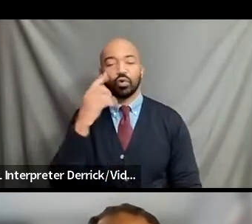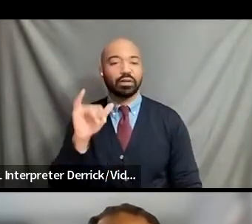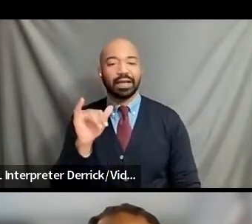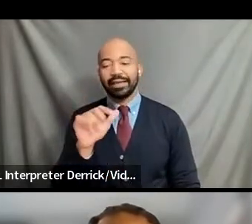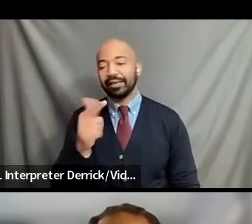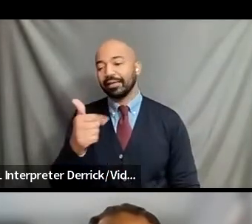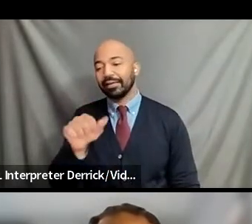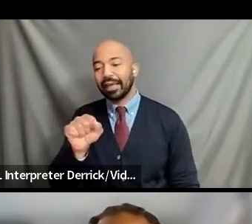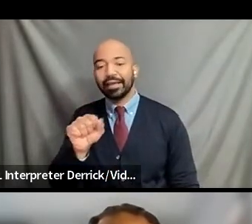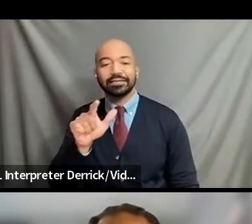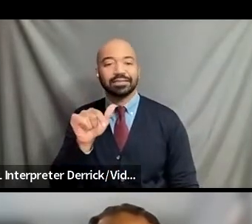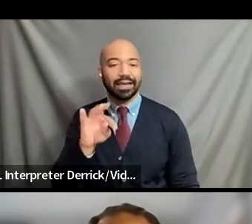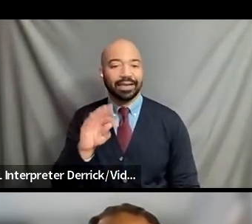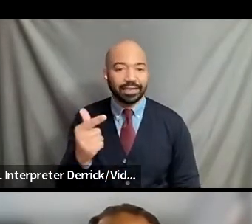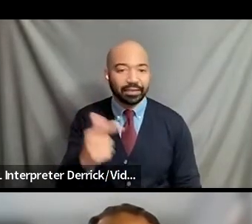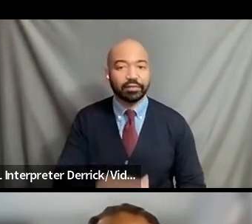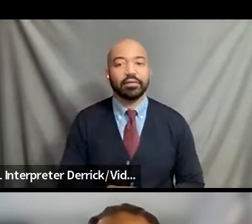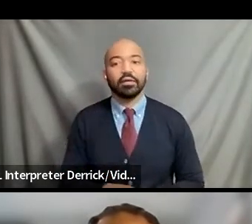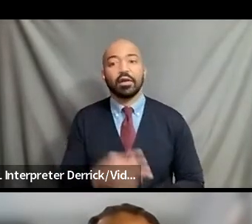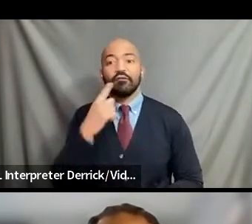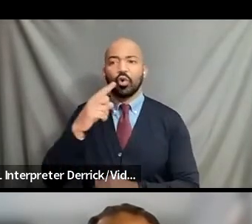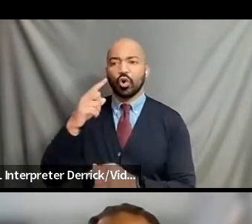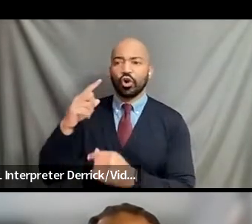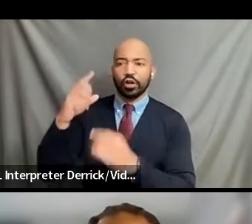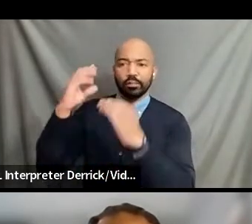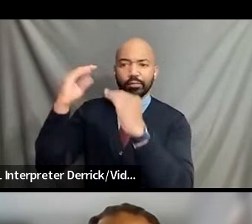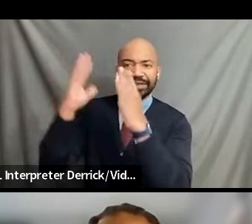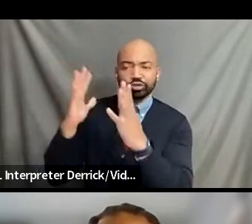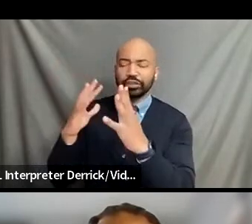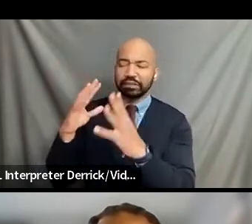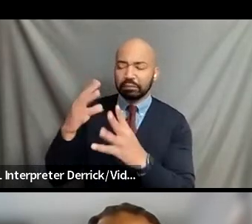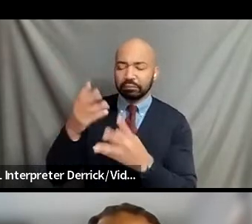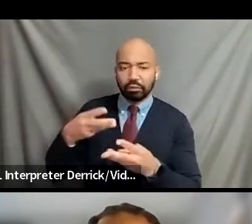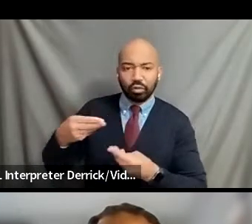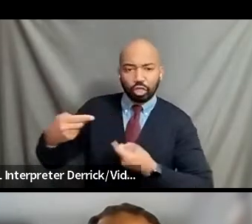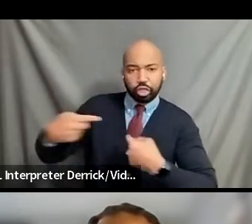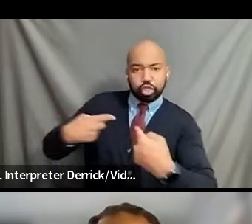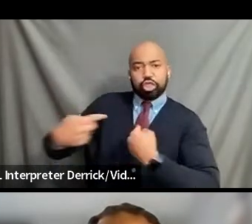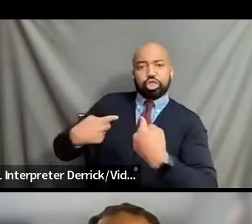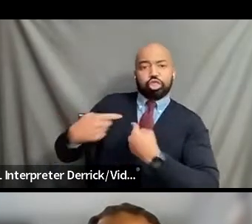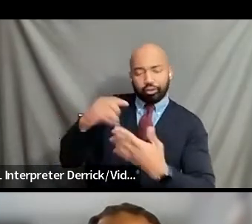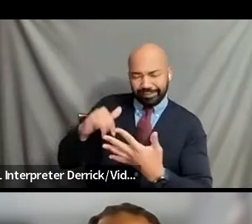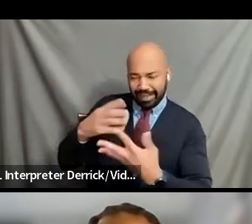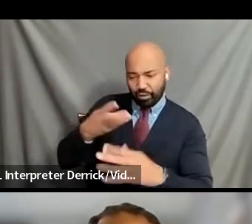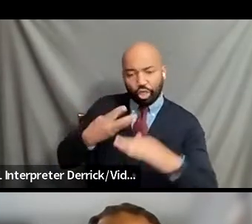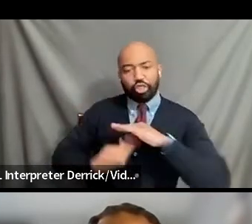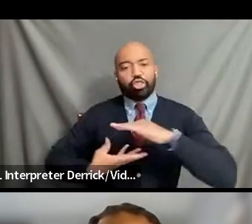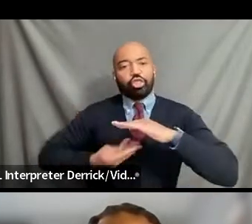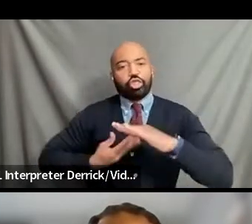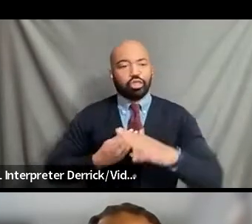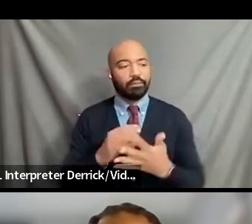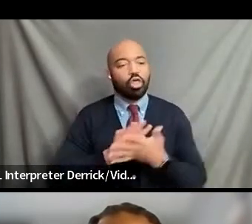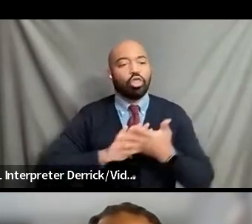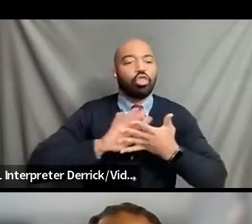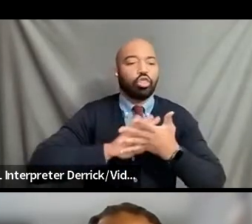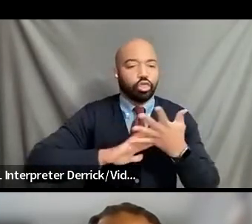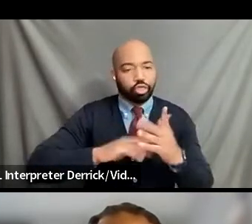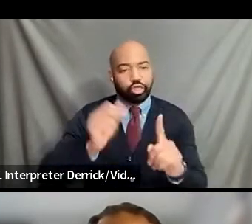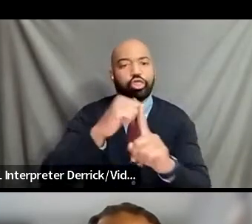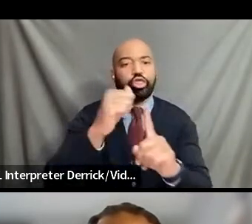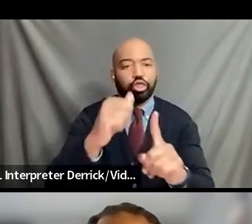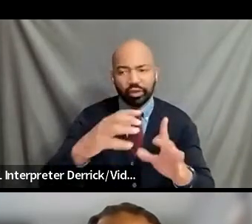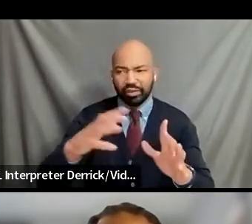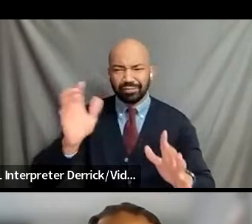bit with some of the professors and dealing with like what is gaslighting,